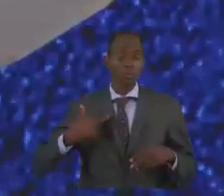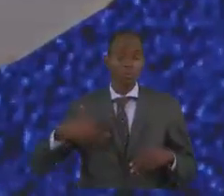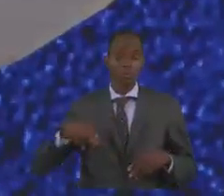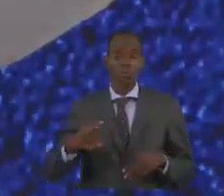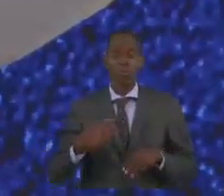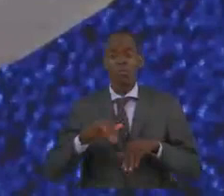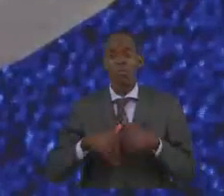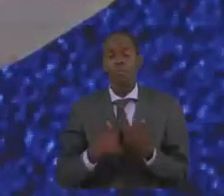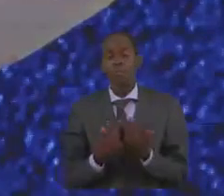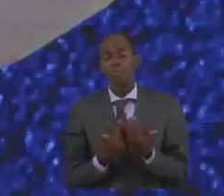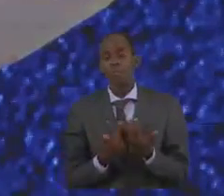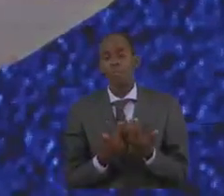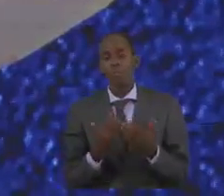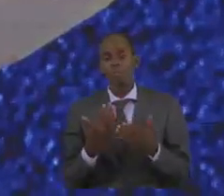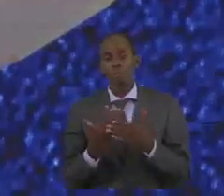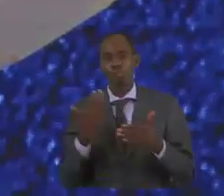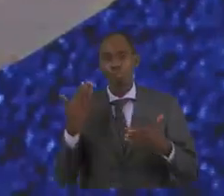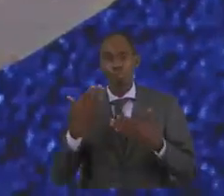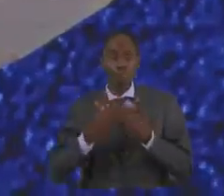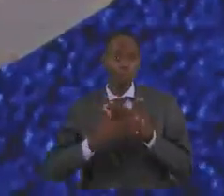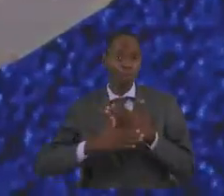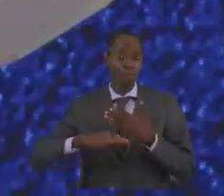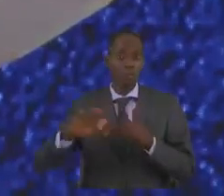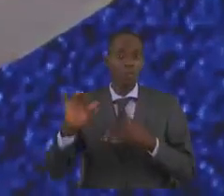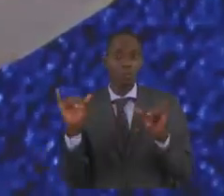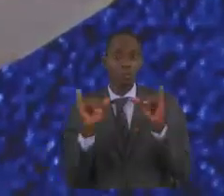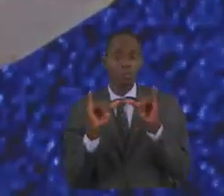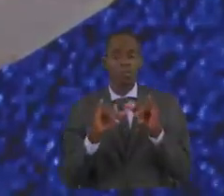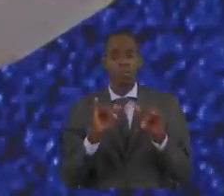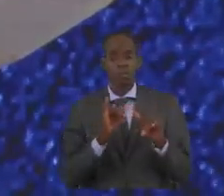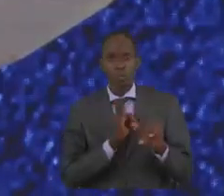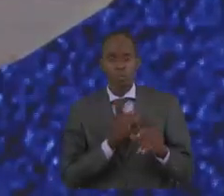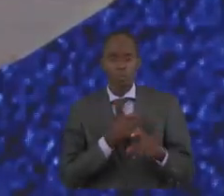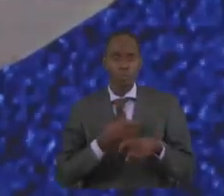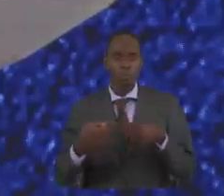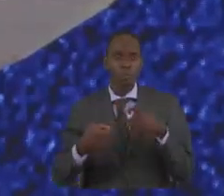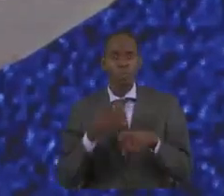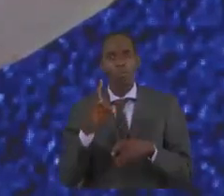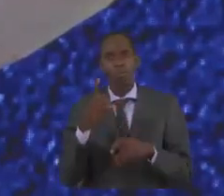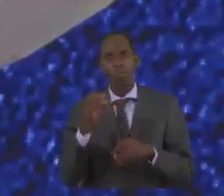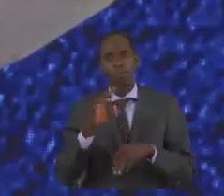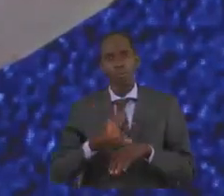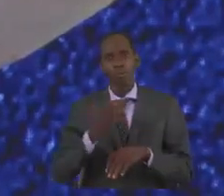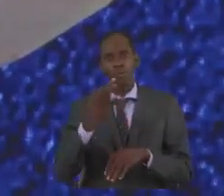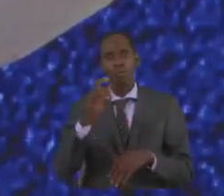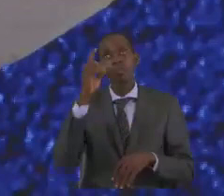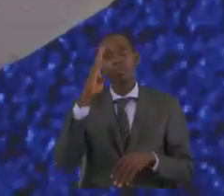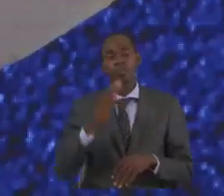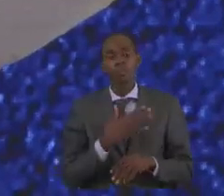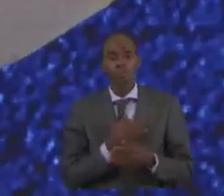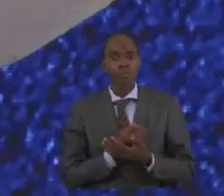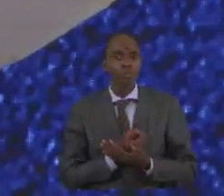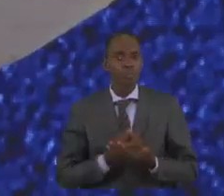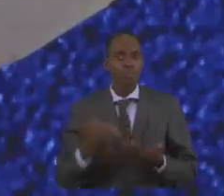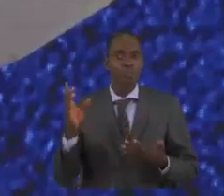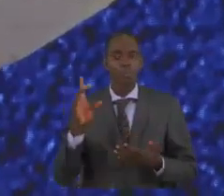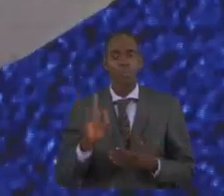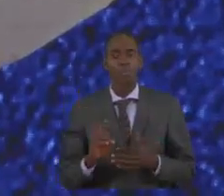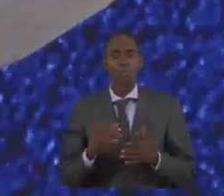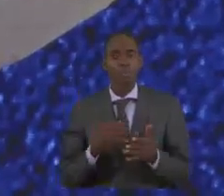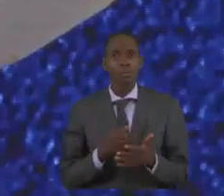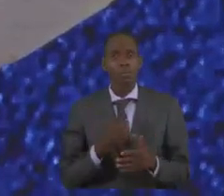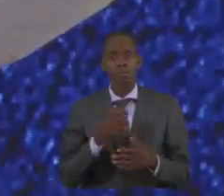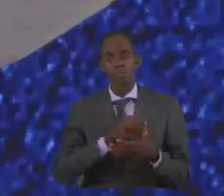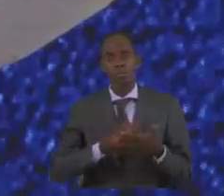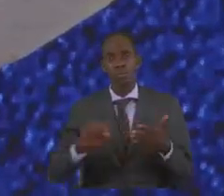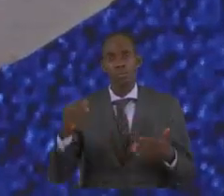beyond measure I persecuted the church of God and wasted it. Verse